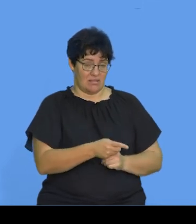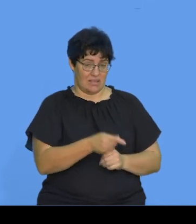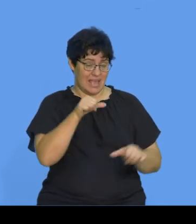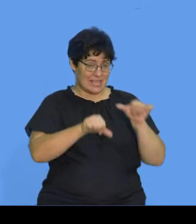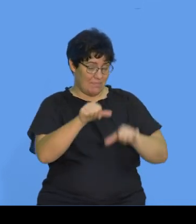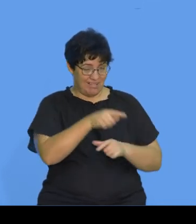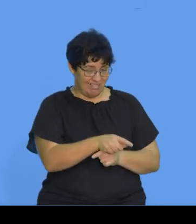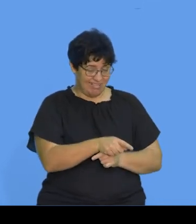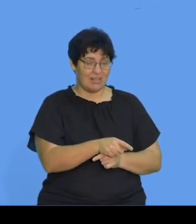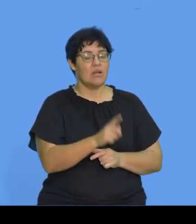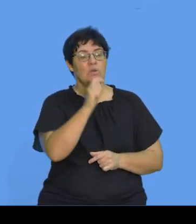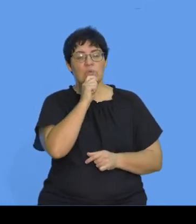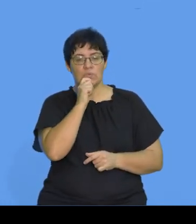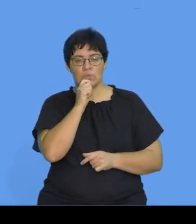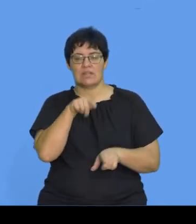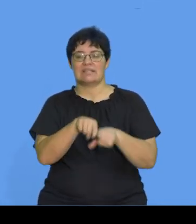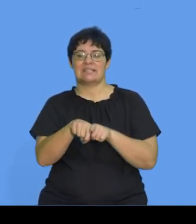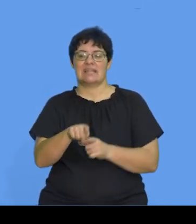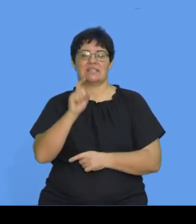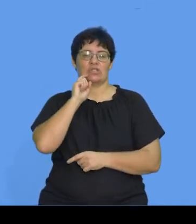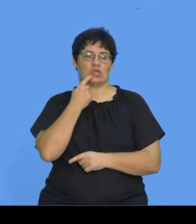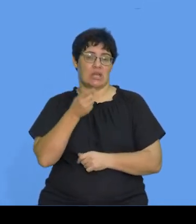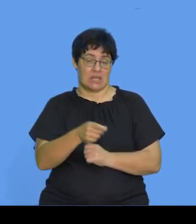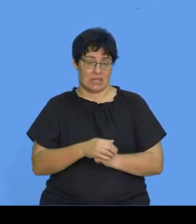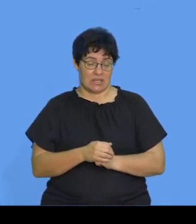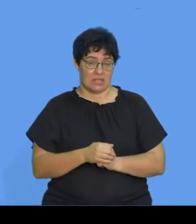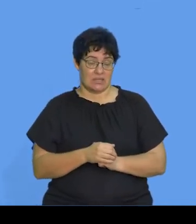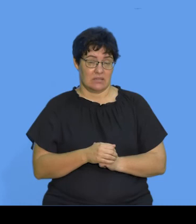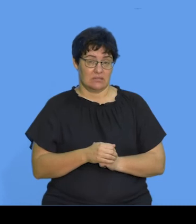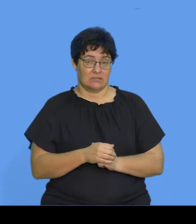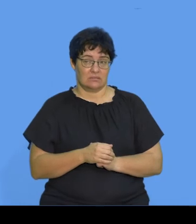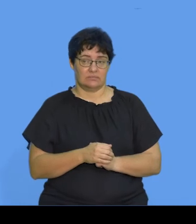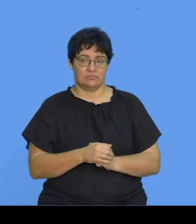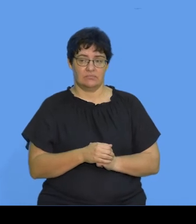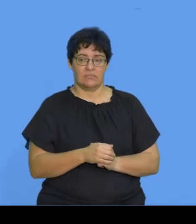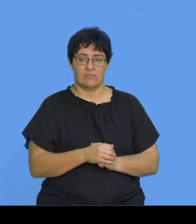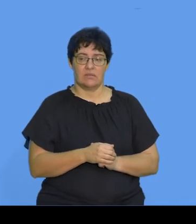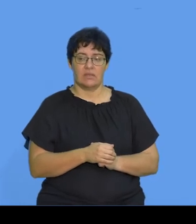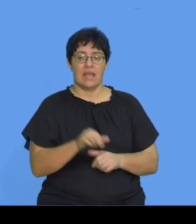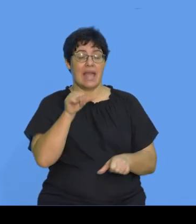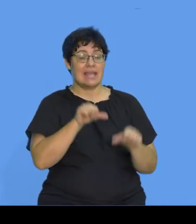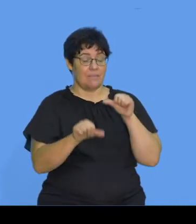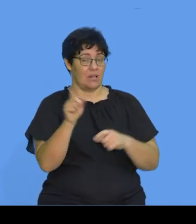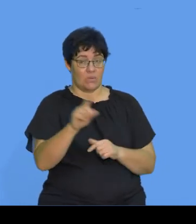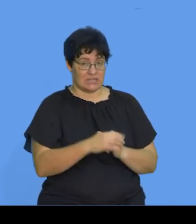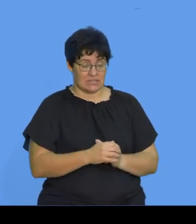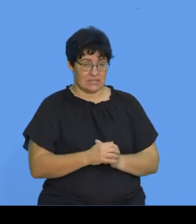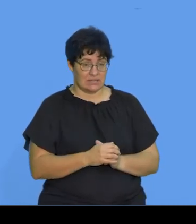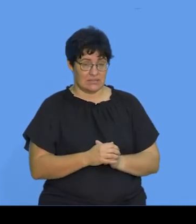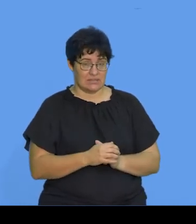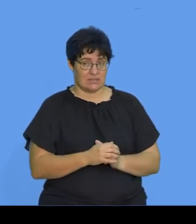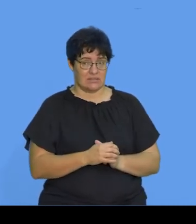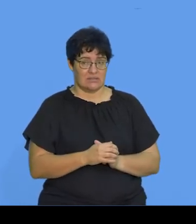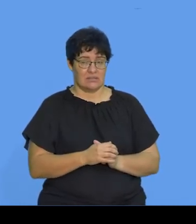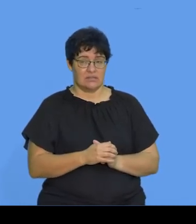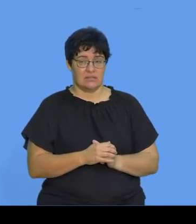chemical that's used to test for sugar. Okay, so what's the chemical? This is one question.